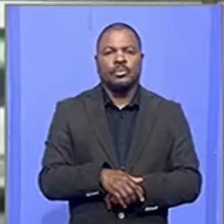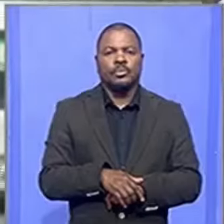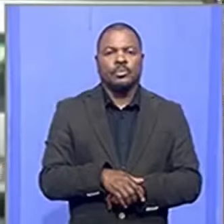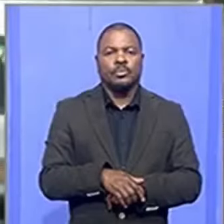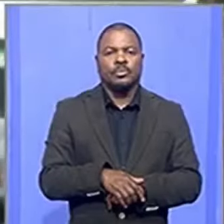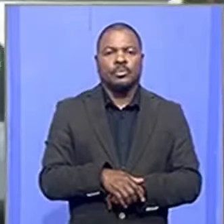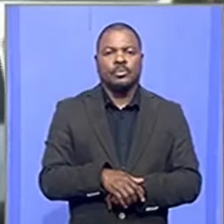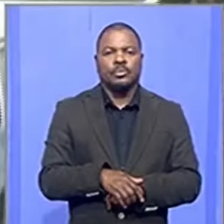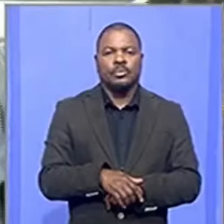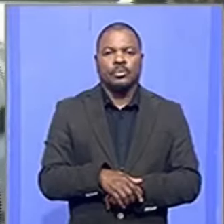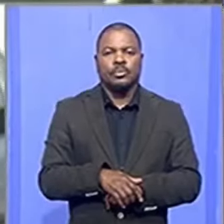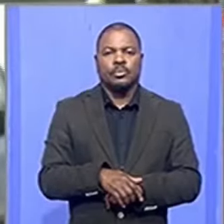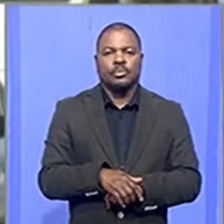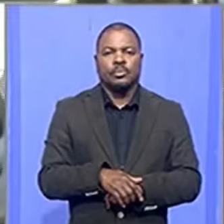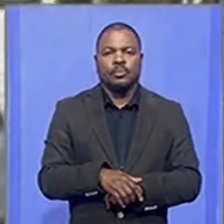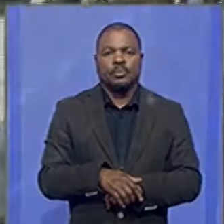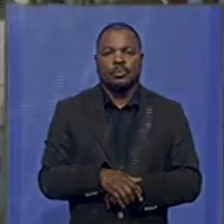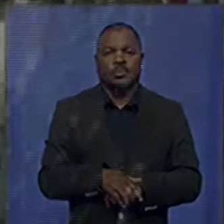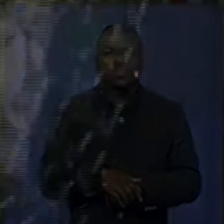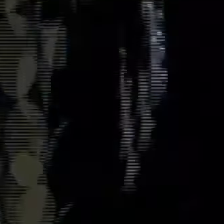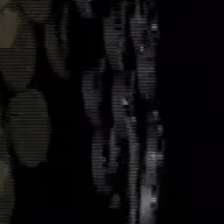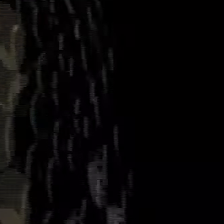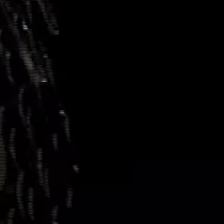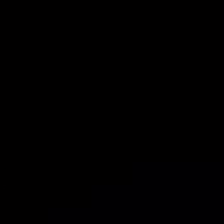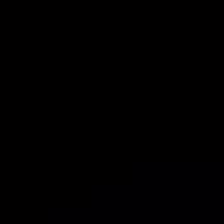News, Mahikeng.